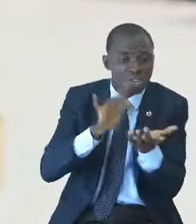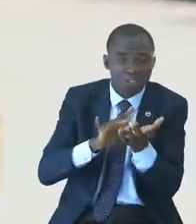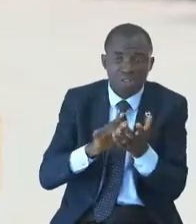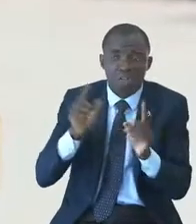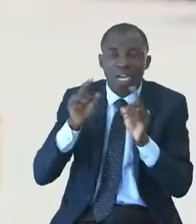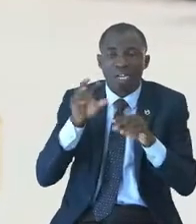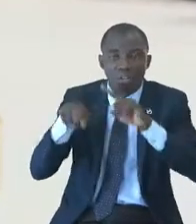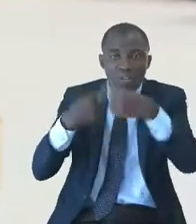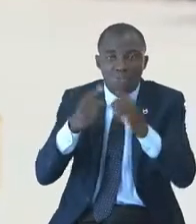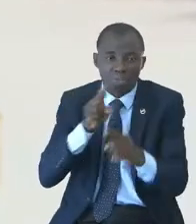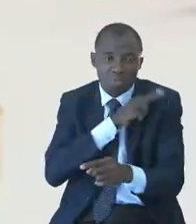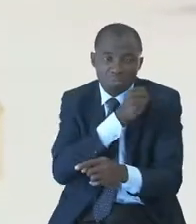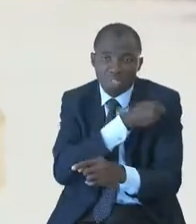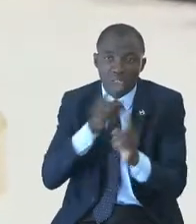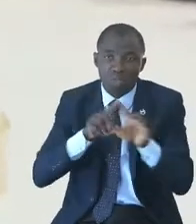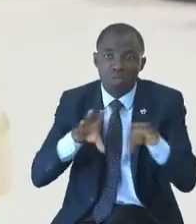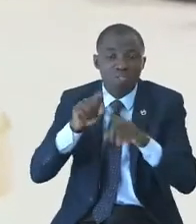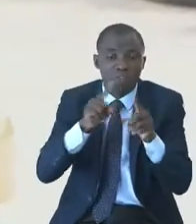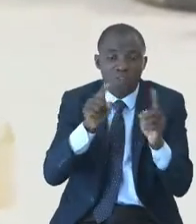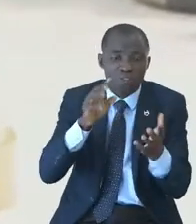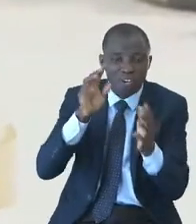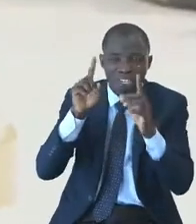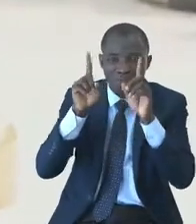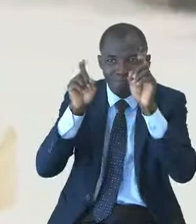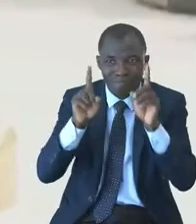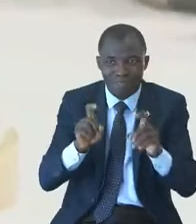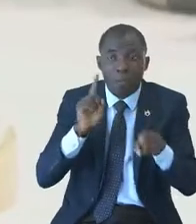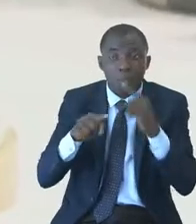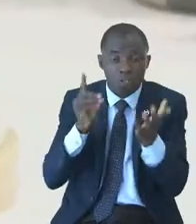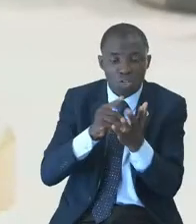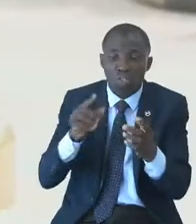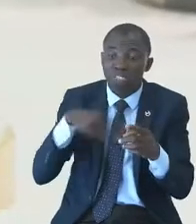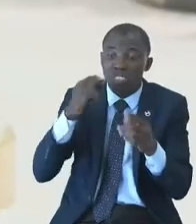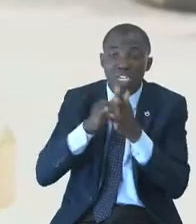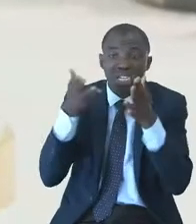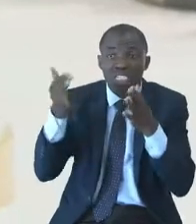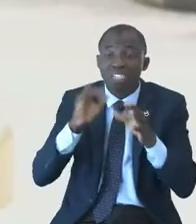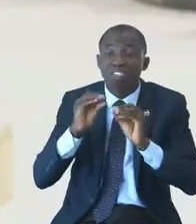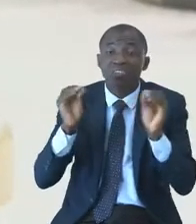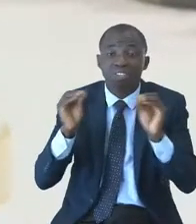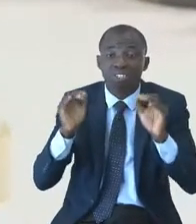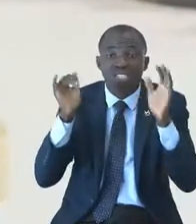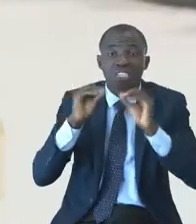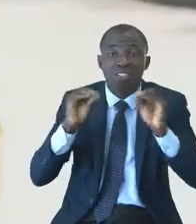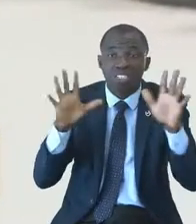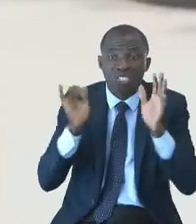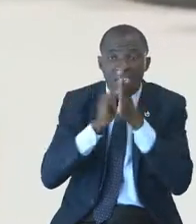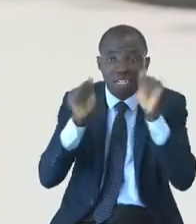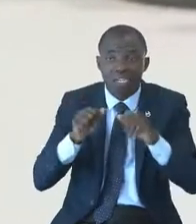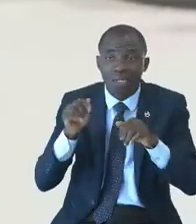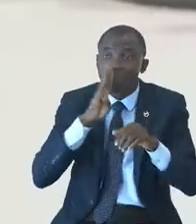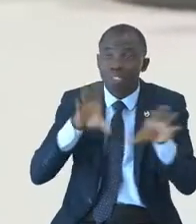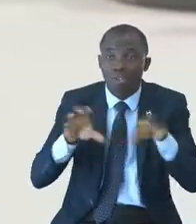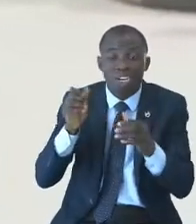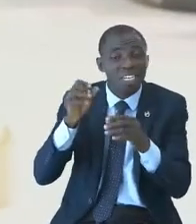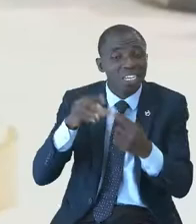tests and scan. So after that, doctor told me that there is nothing we can use apart from goes for surgery. So during that